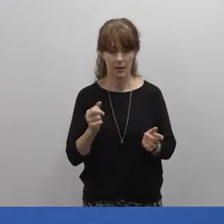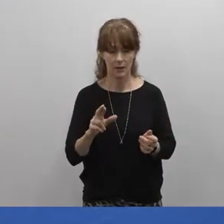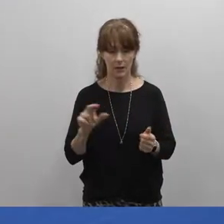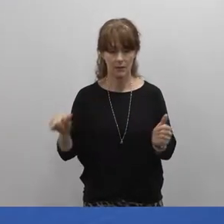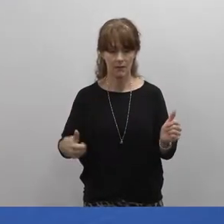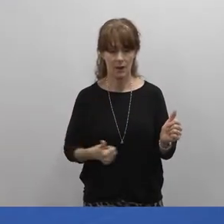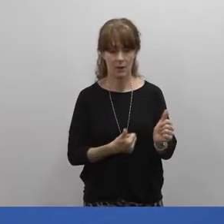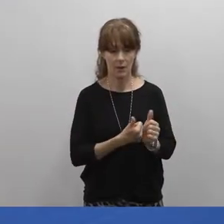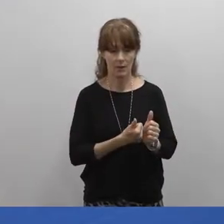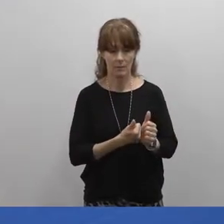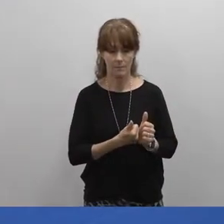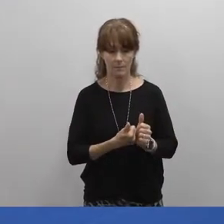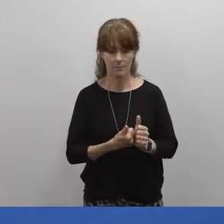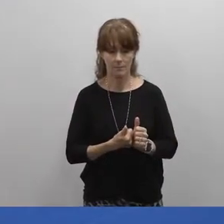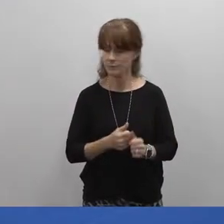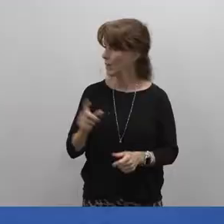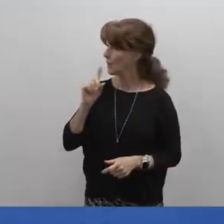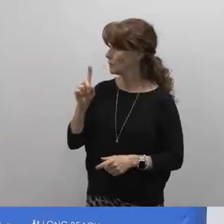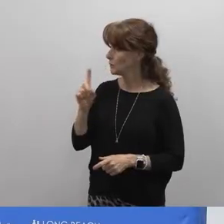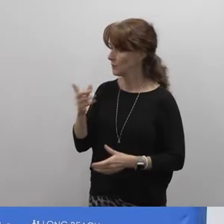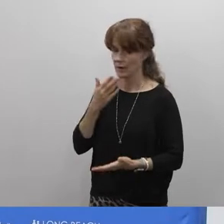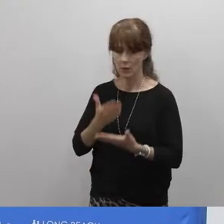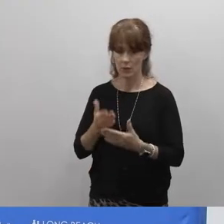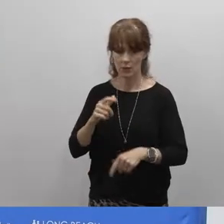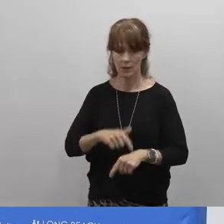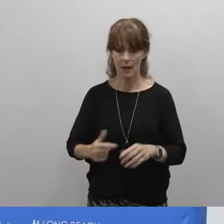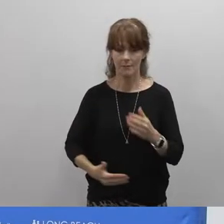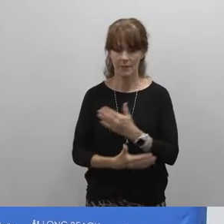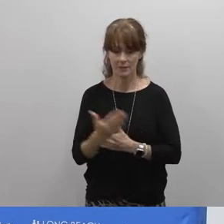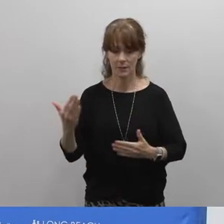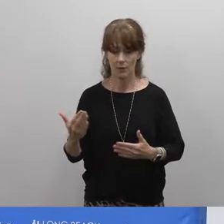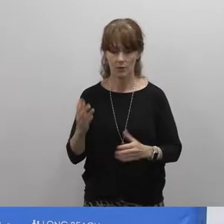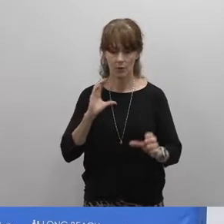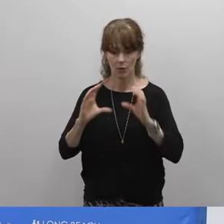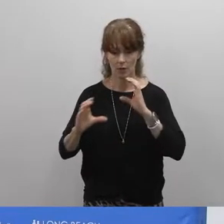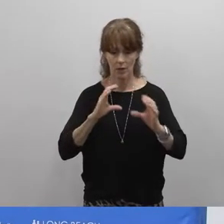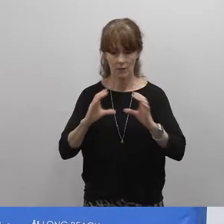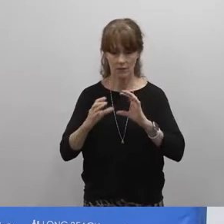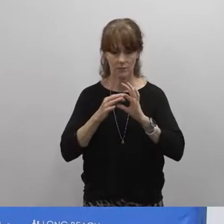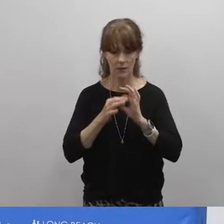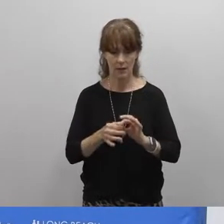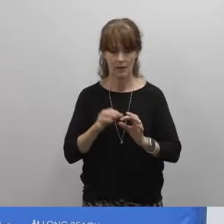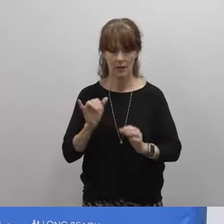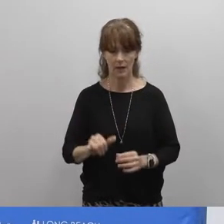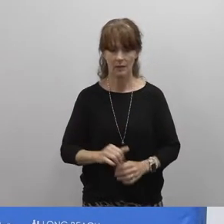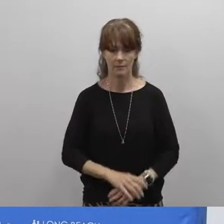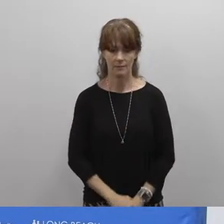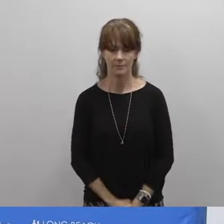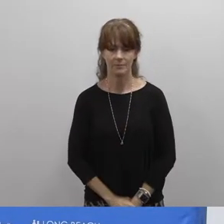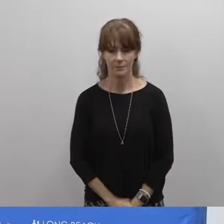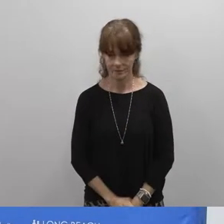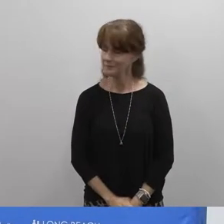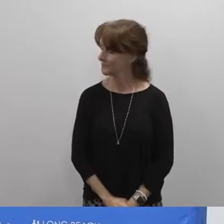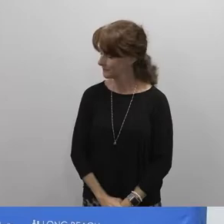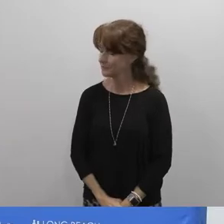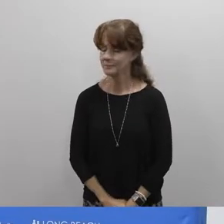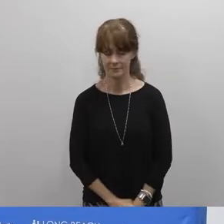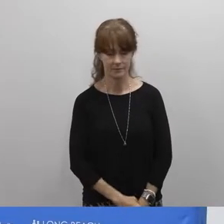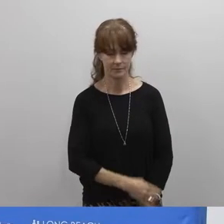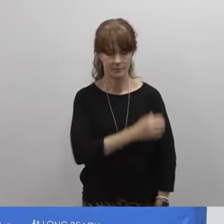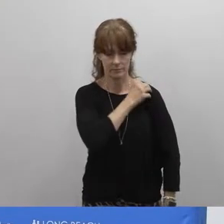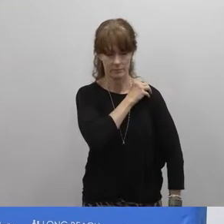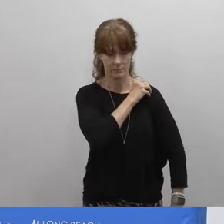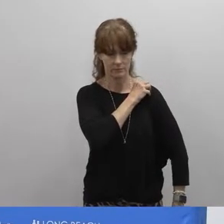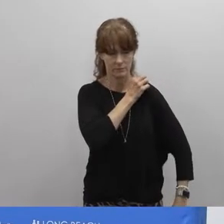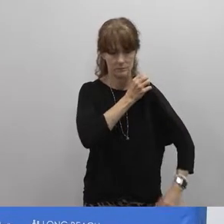follow-up on that? Sure, and this will be a good time this morning to do a conversation about that. Perfect. Thank you, Karen.